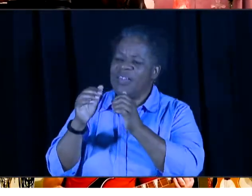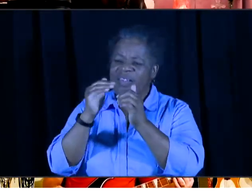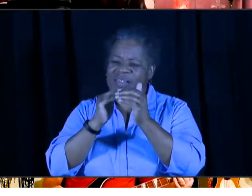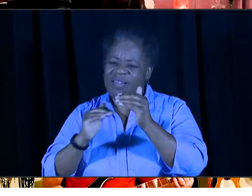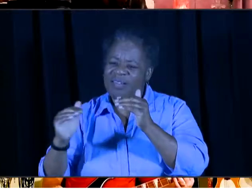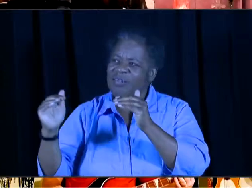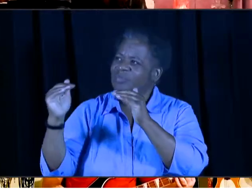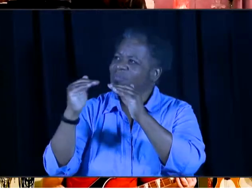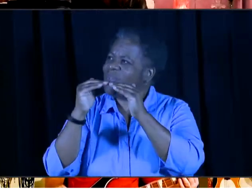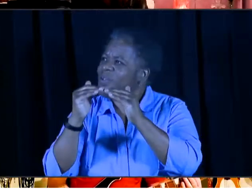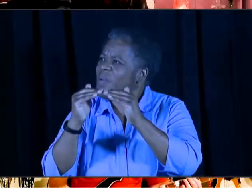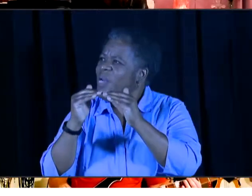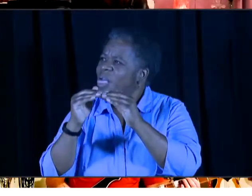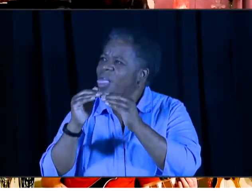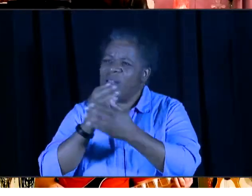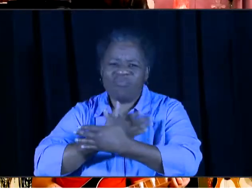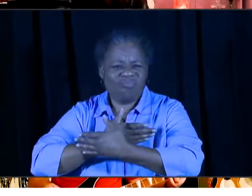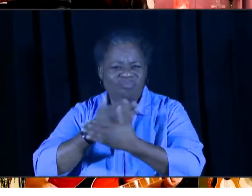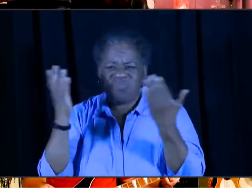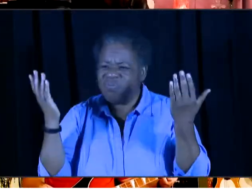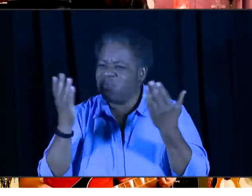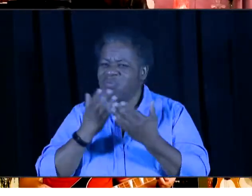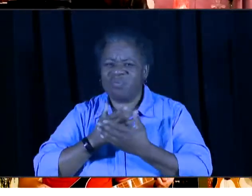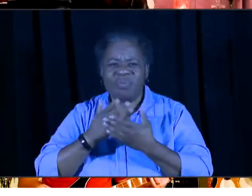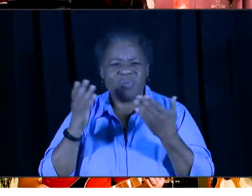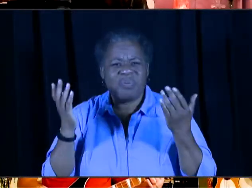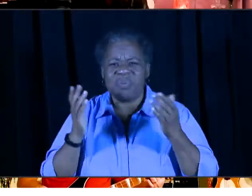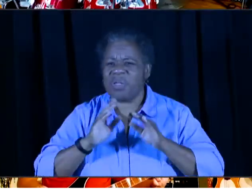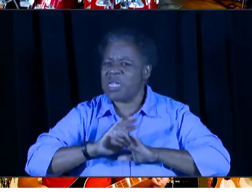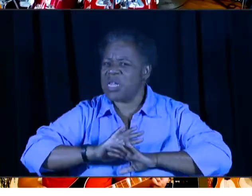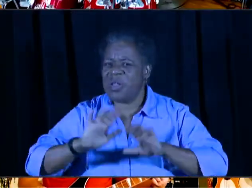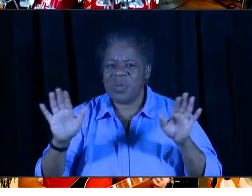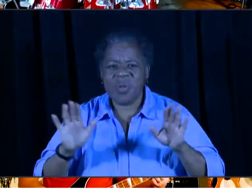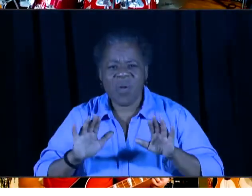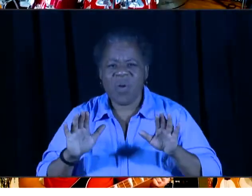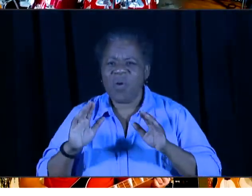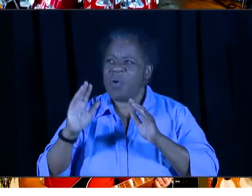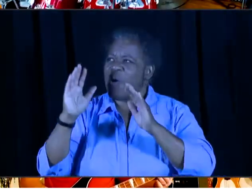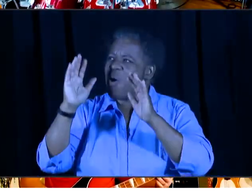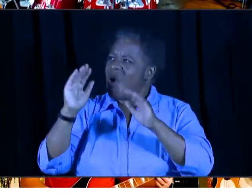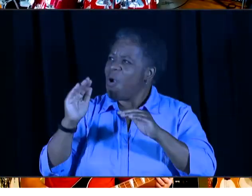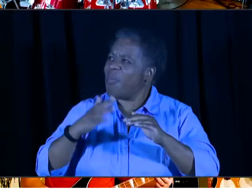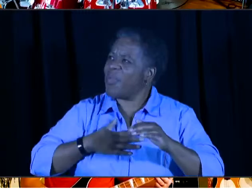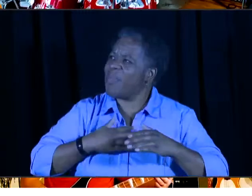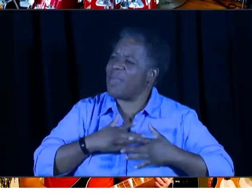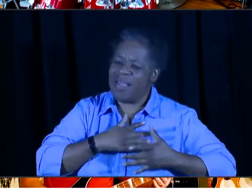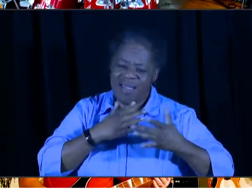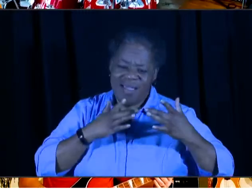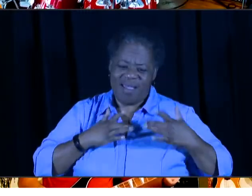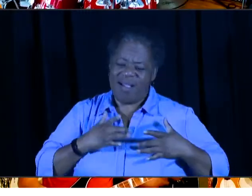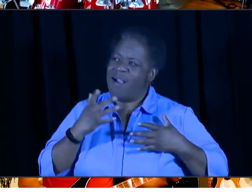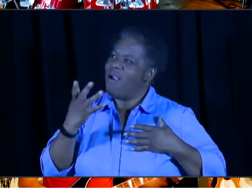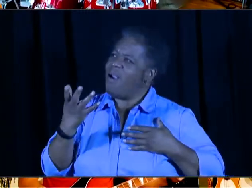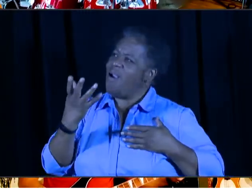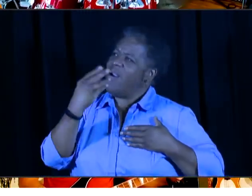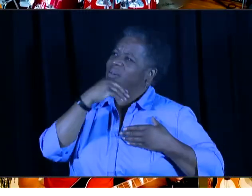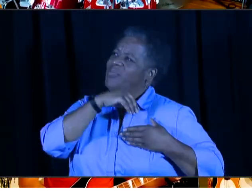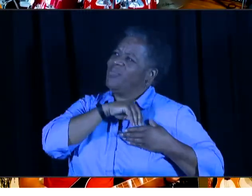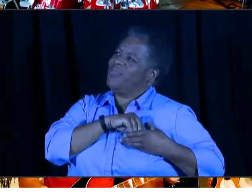you. Forever the hope in my heart.